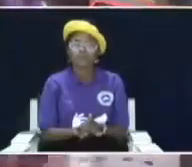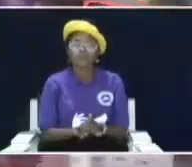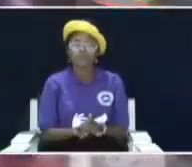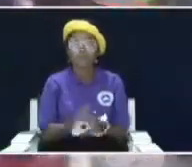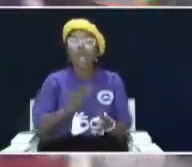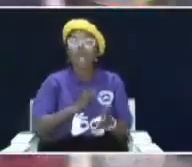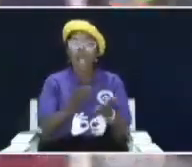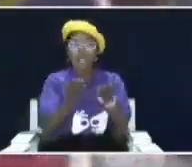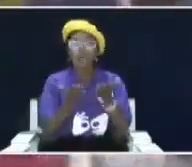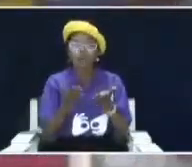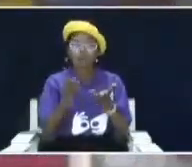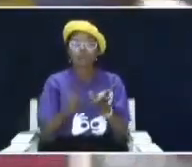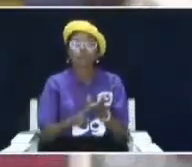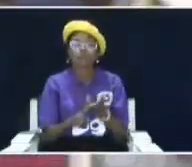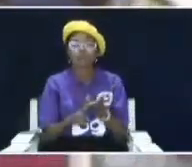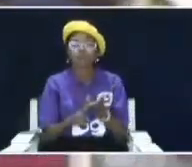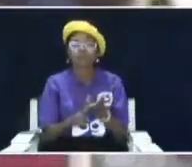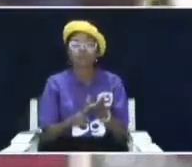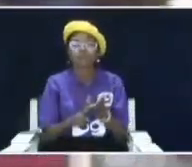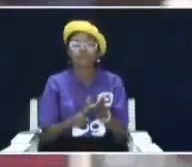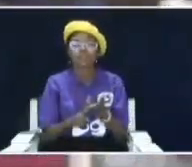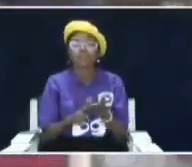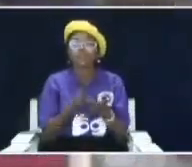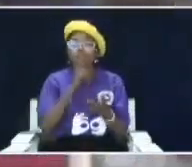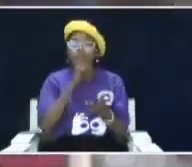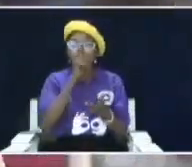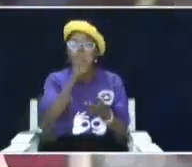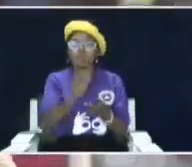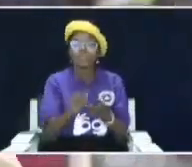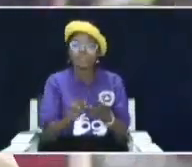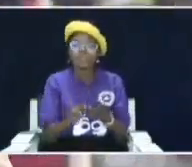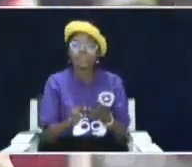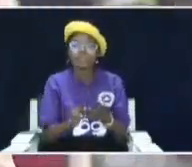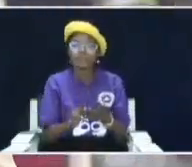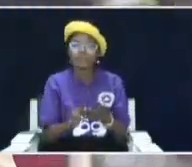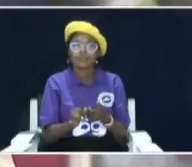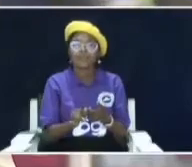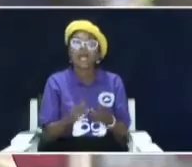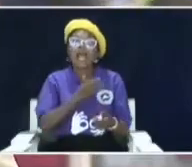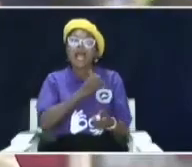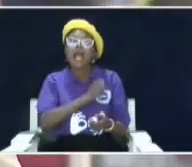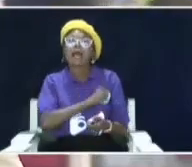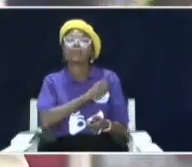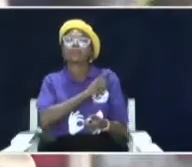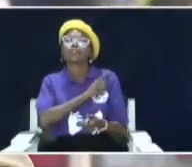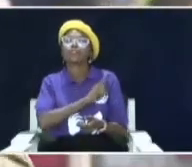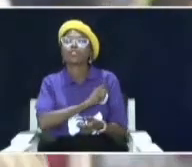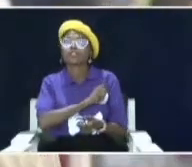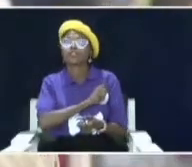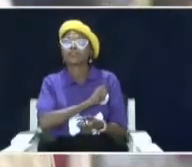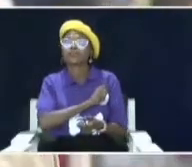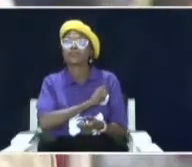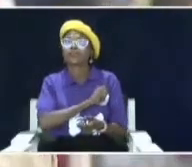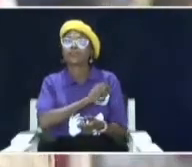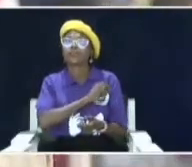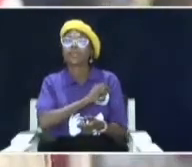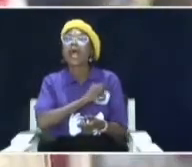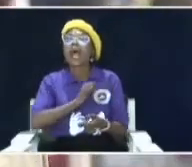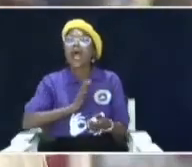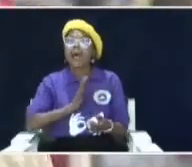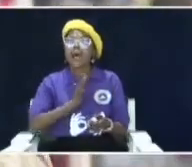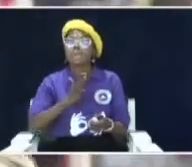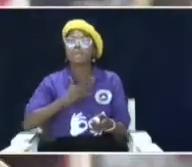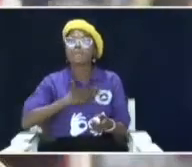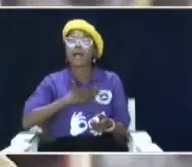I want to sincerely and profoundly appreciate my dad and